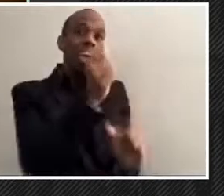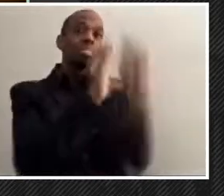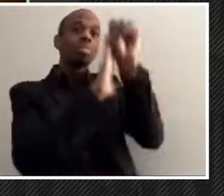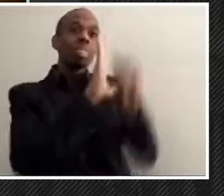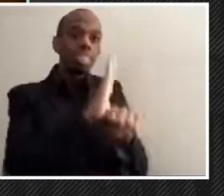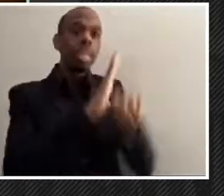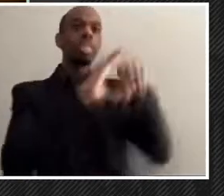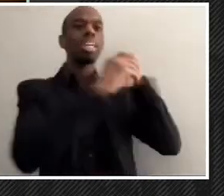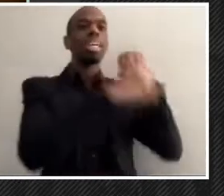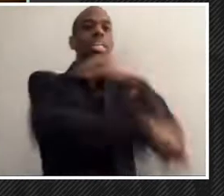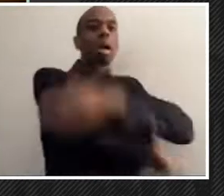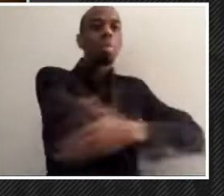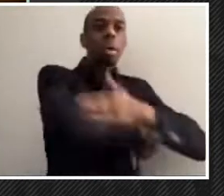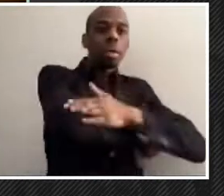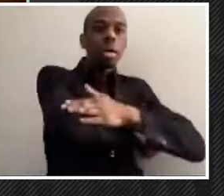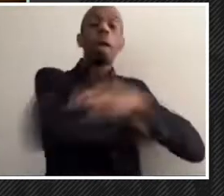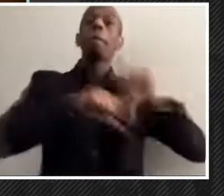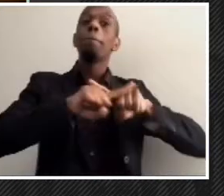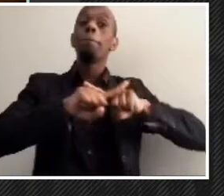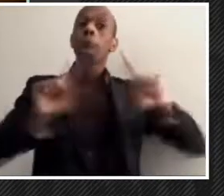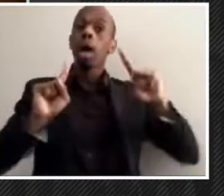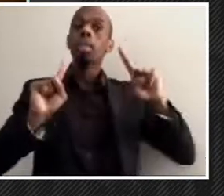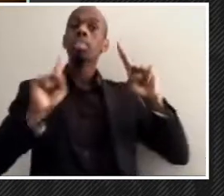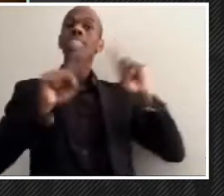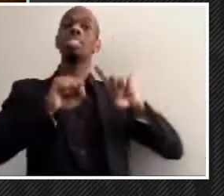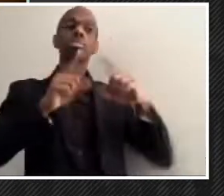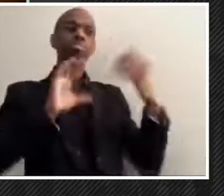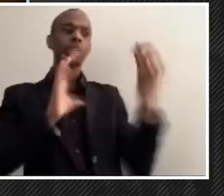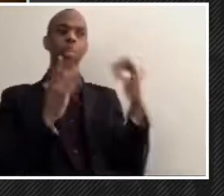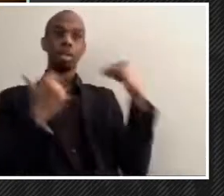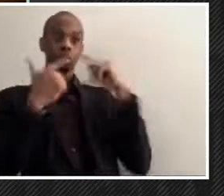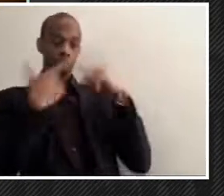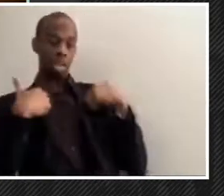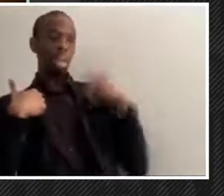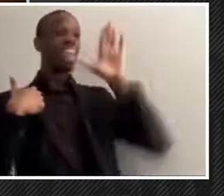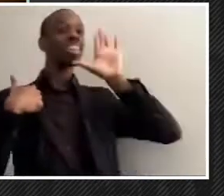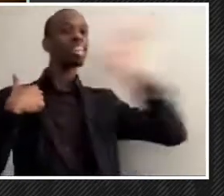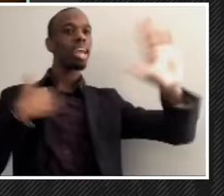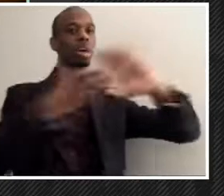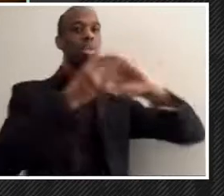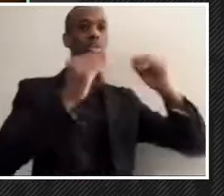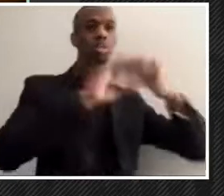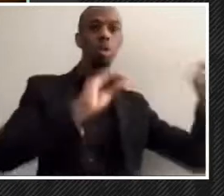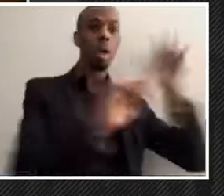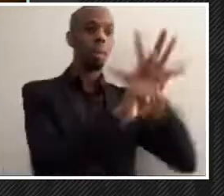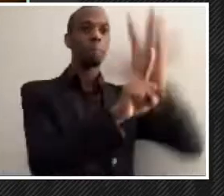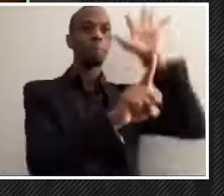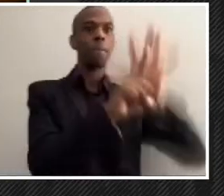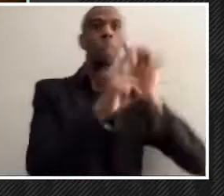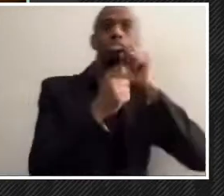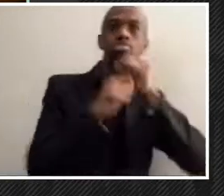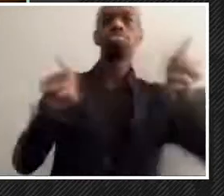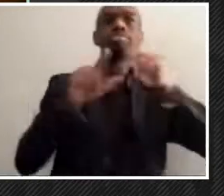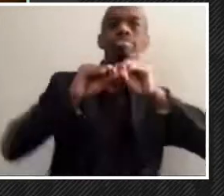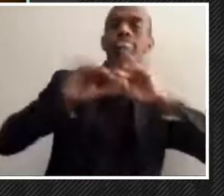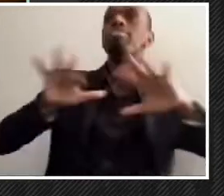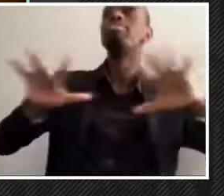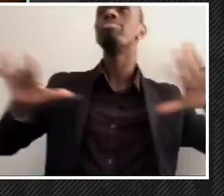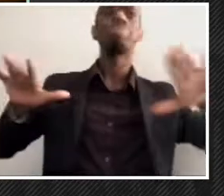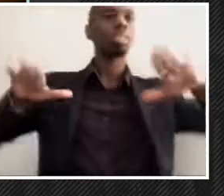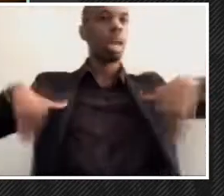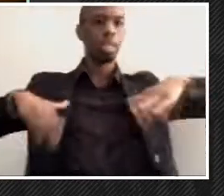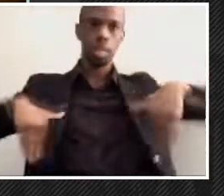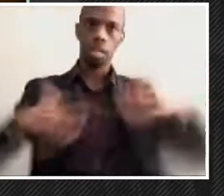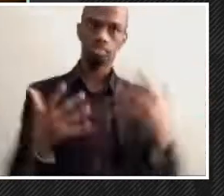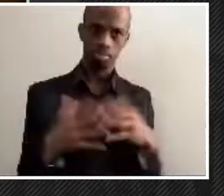Their stories just aren't out there yet. But there are people on the grassroots level fighting to make change happen. And it's important for those of